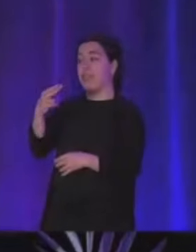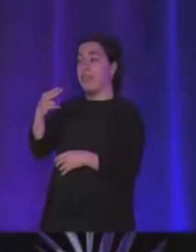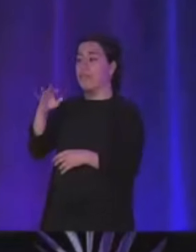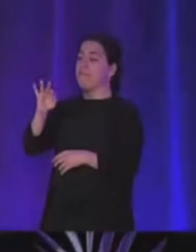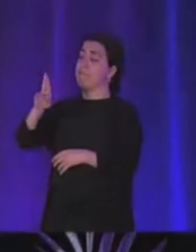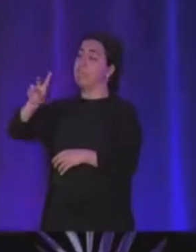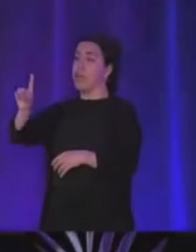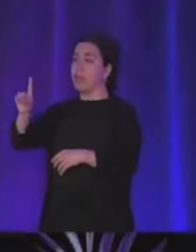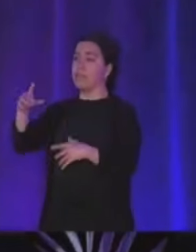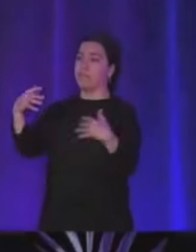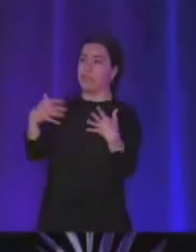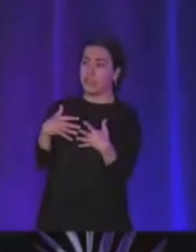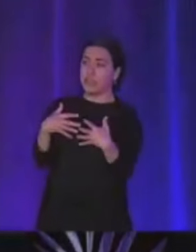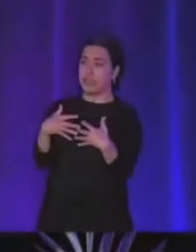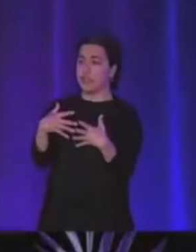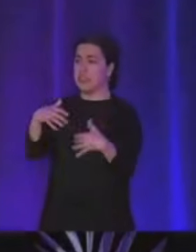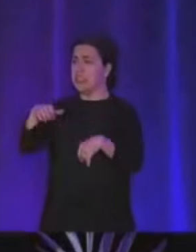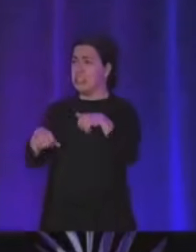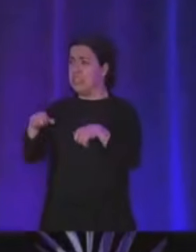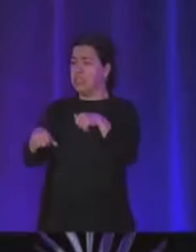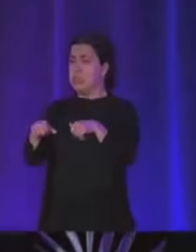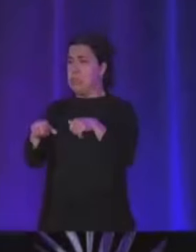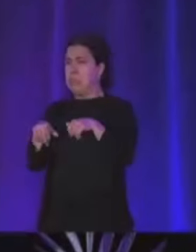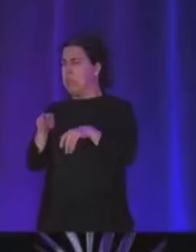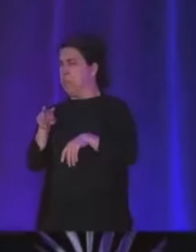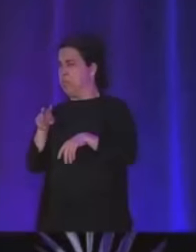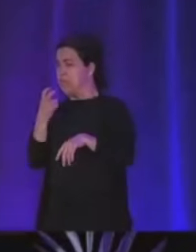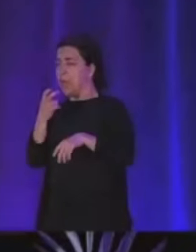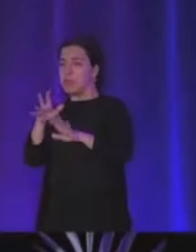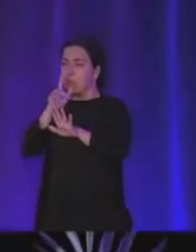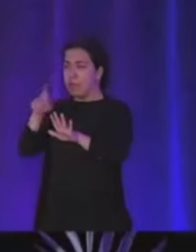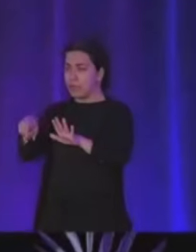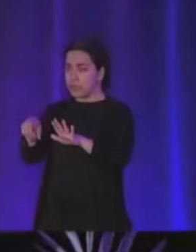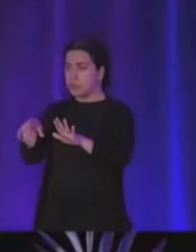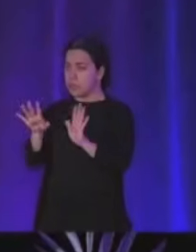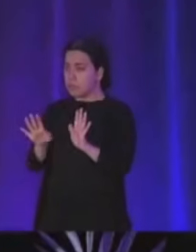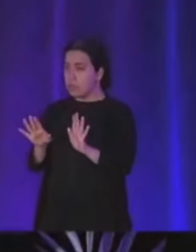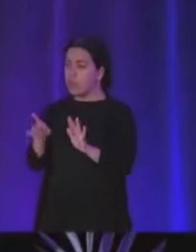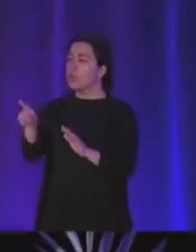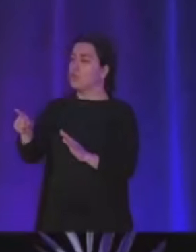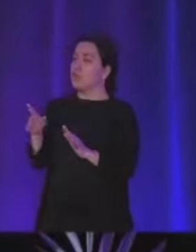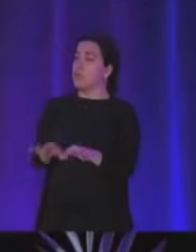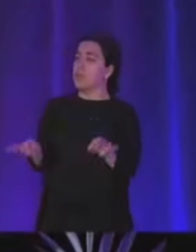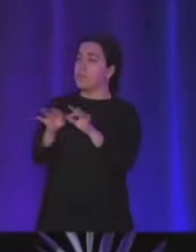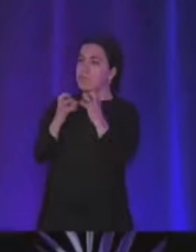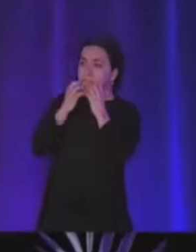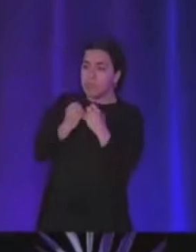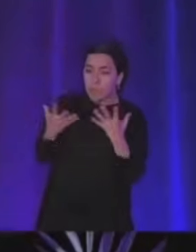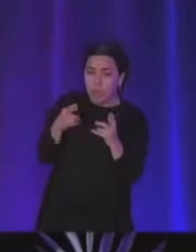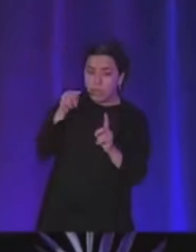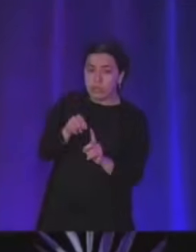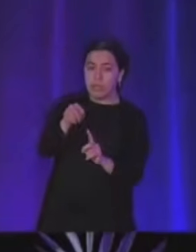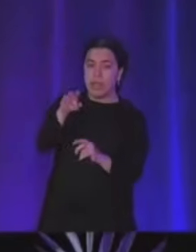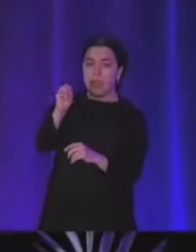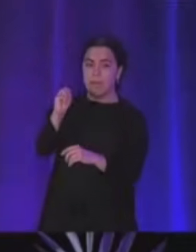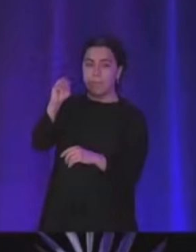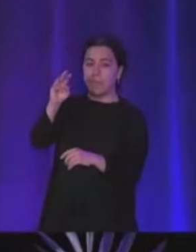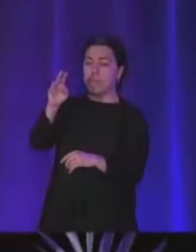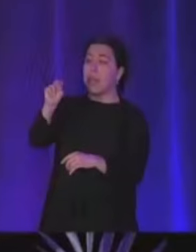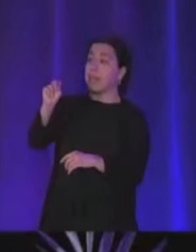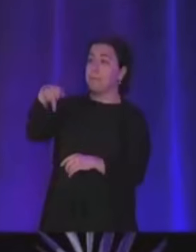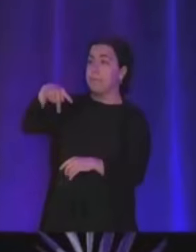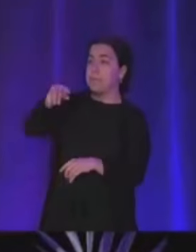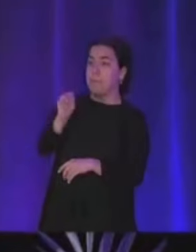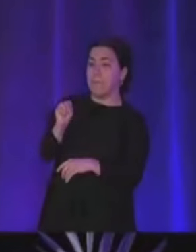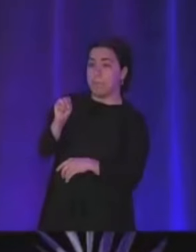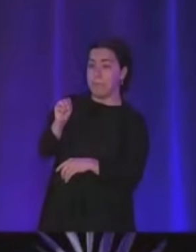tools think about your code. But what you really care about is the npm install commands. This is an example of just the very bare